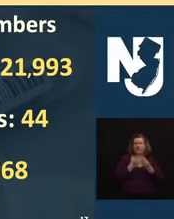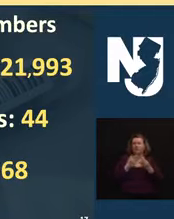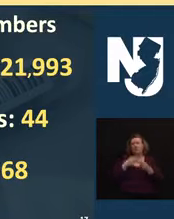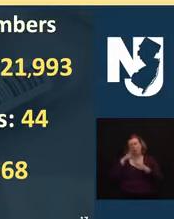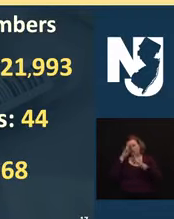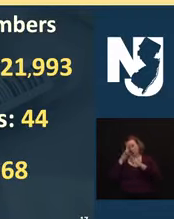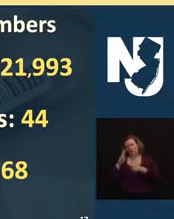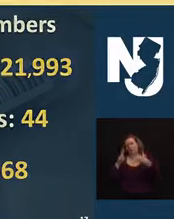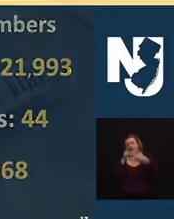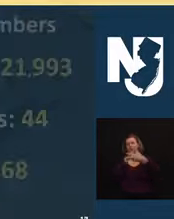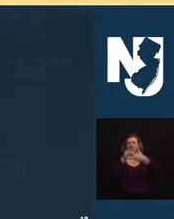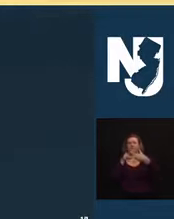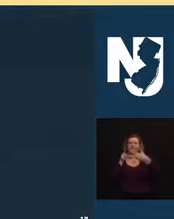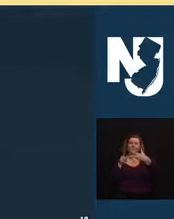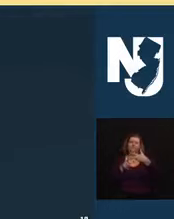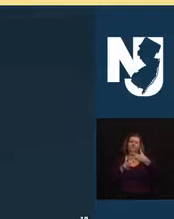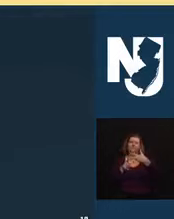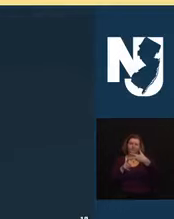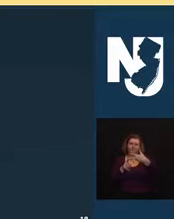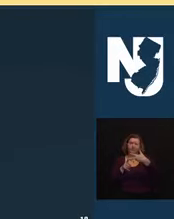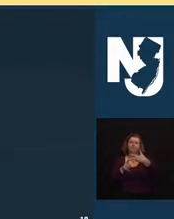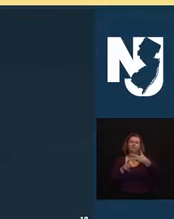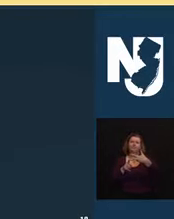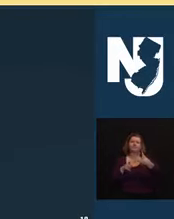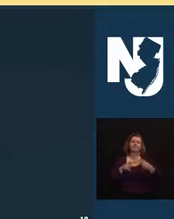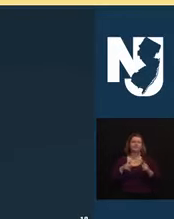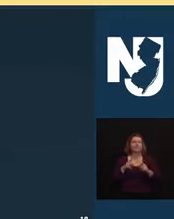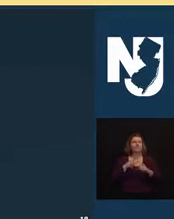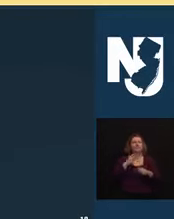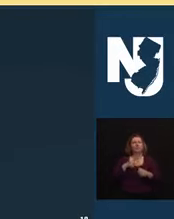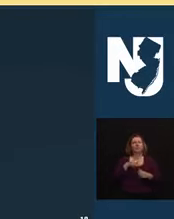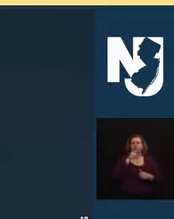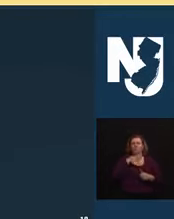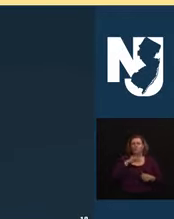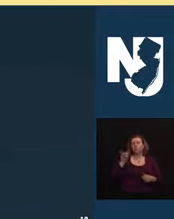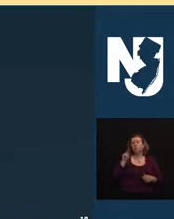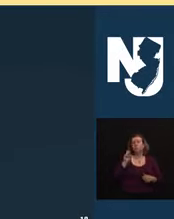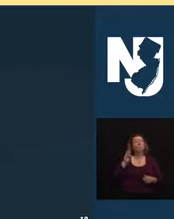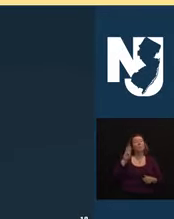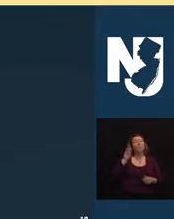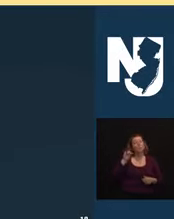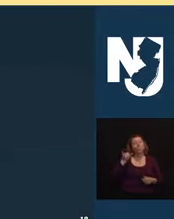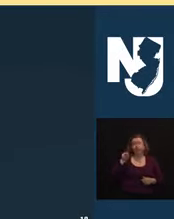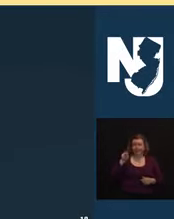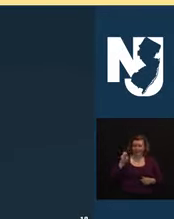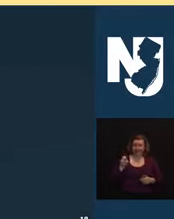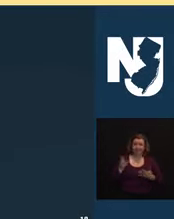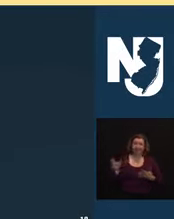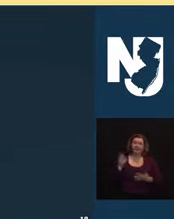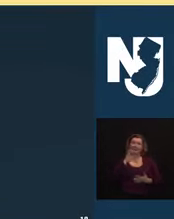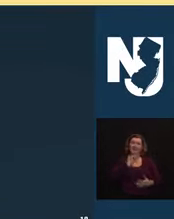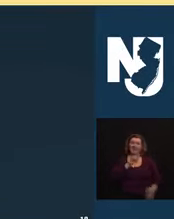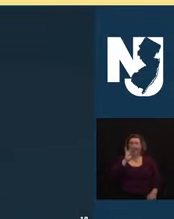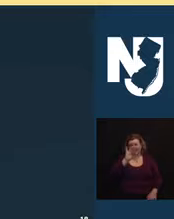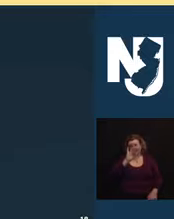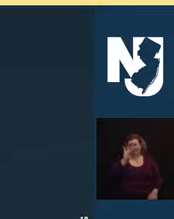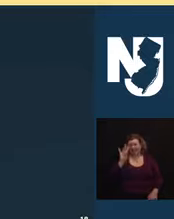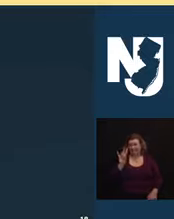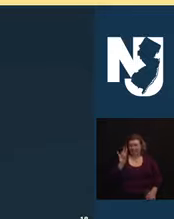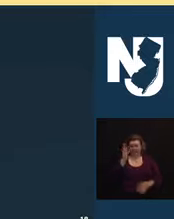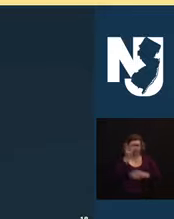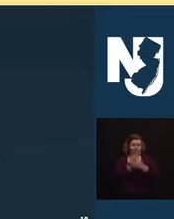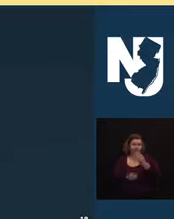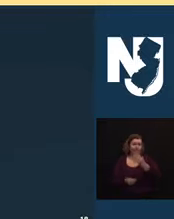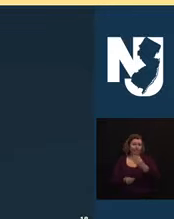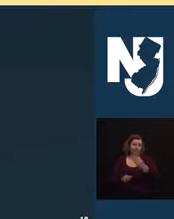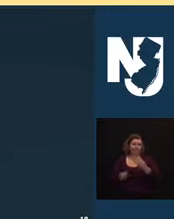lives. We begin today by honoring this woman, June Boyne. June was 87 years old and a longtime